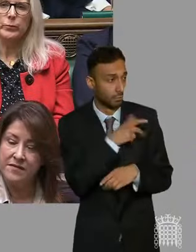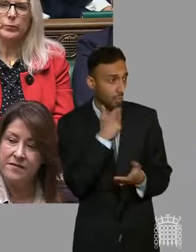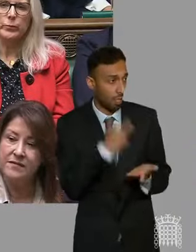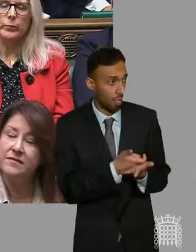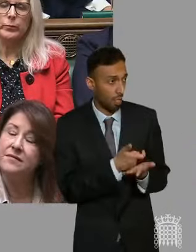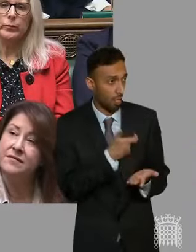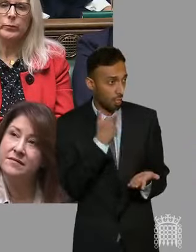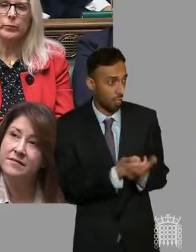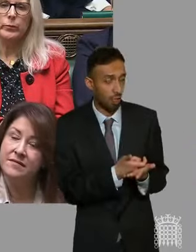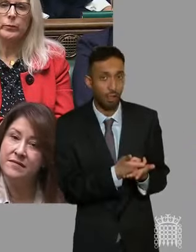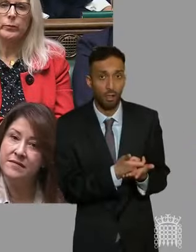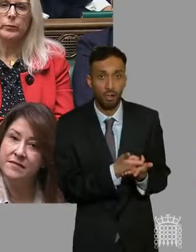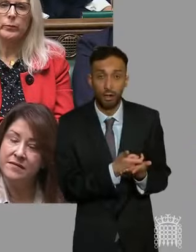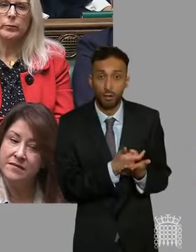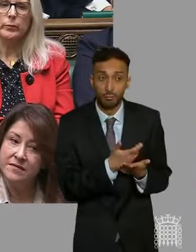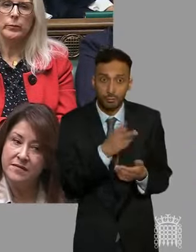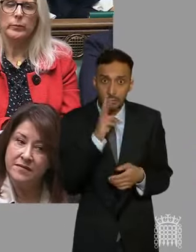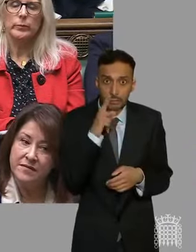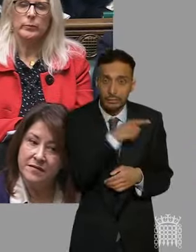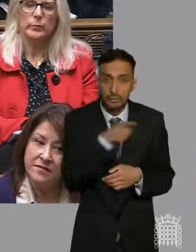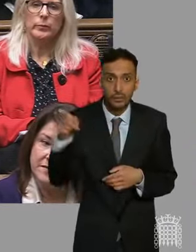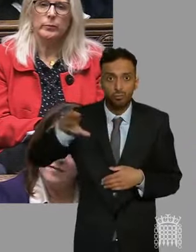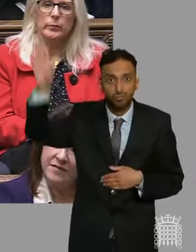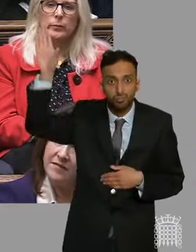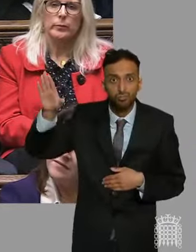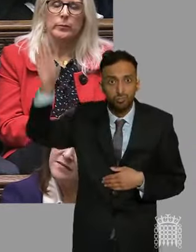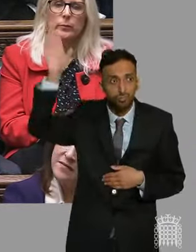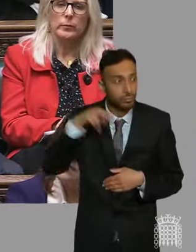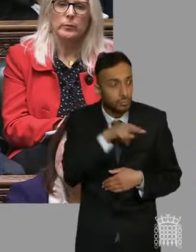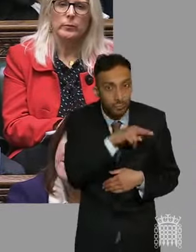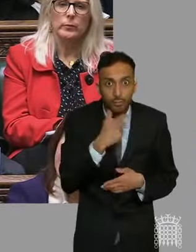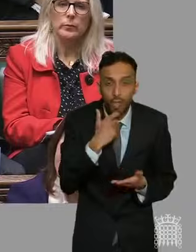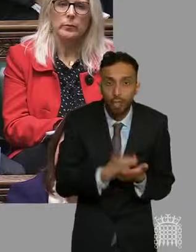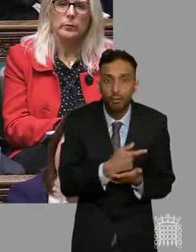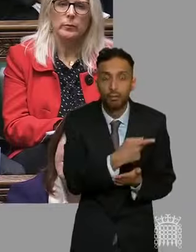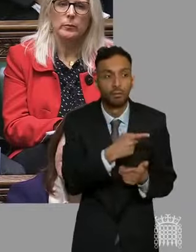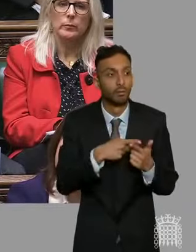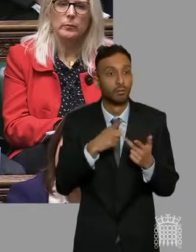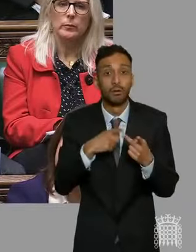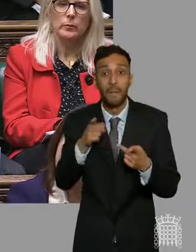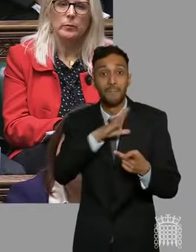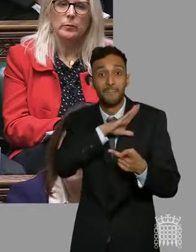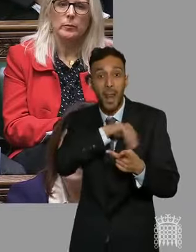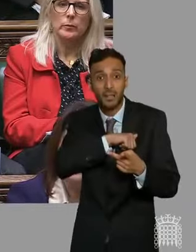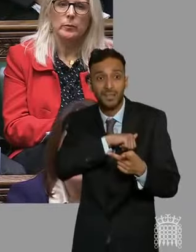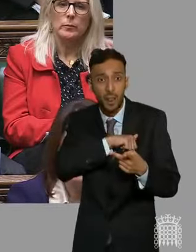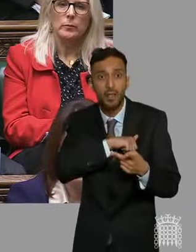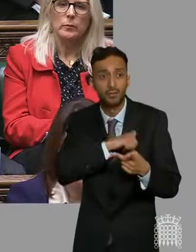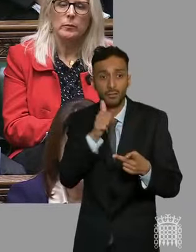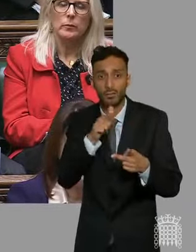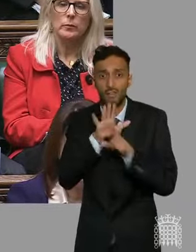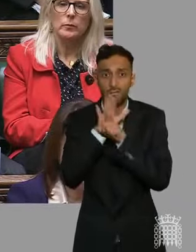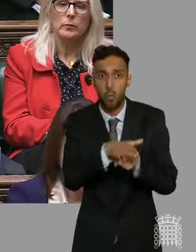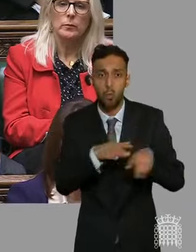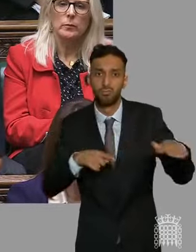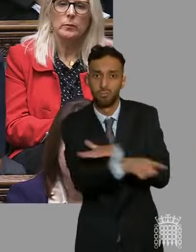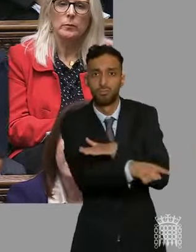statements about Palestinians being expelled from Gaza, and we have seen our allies labelled